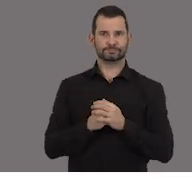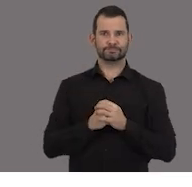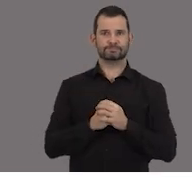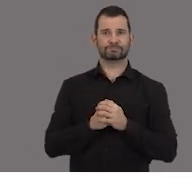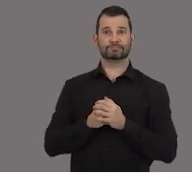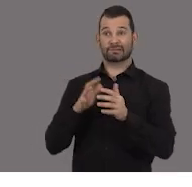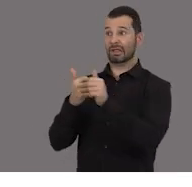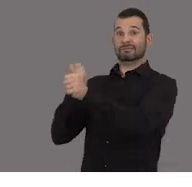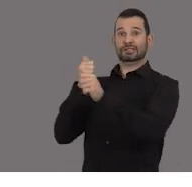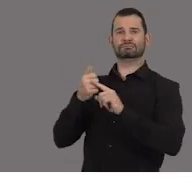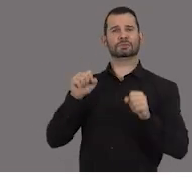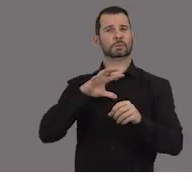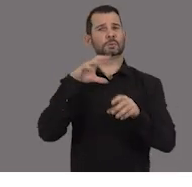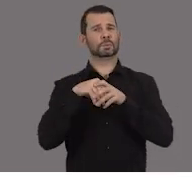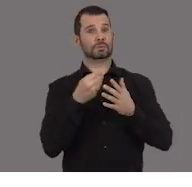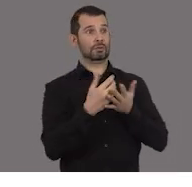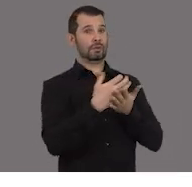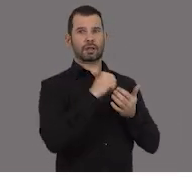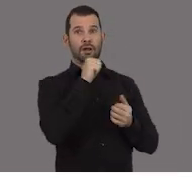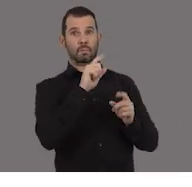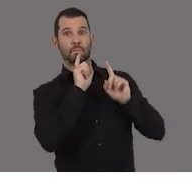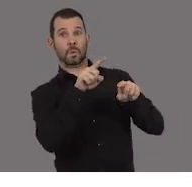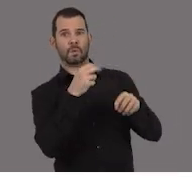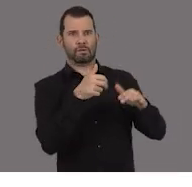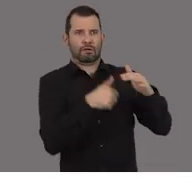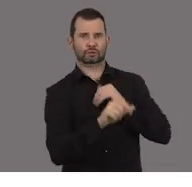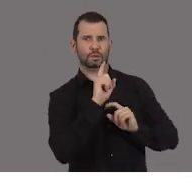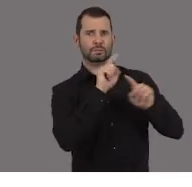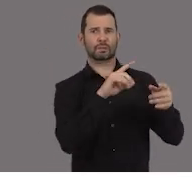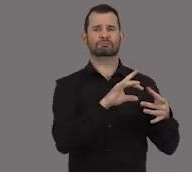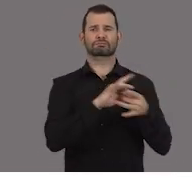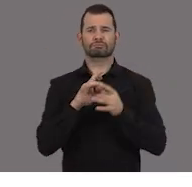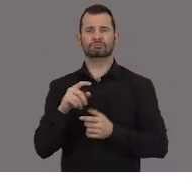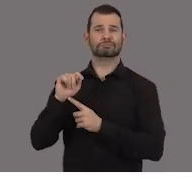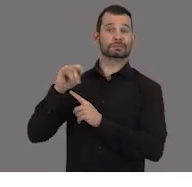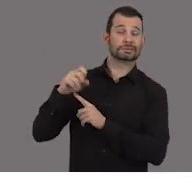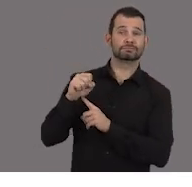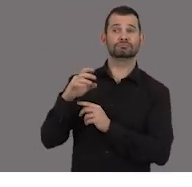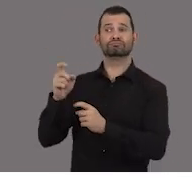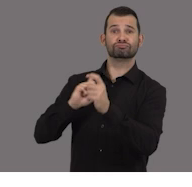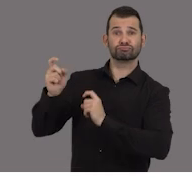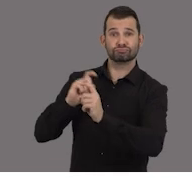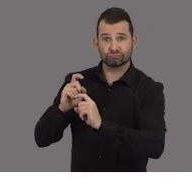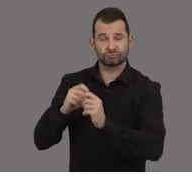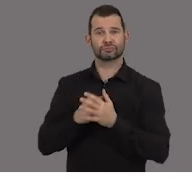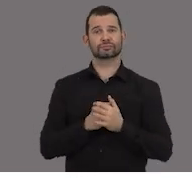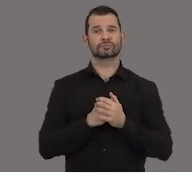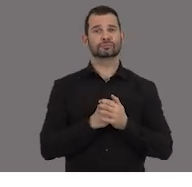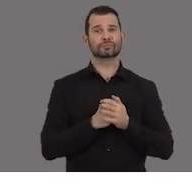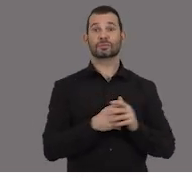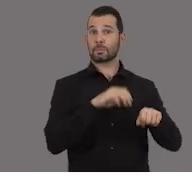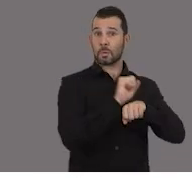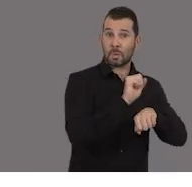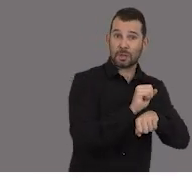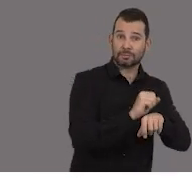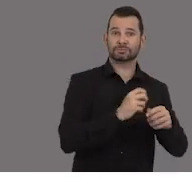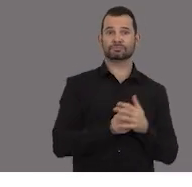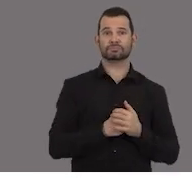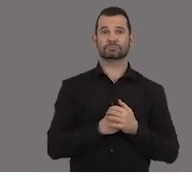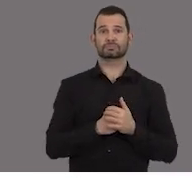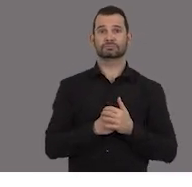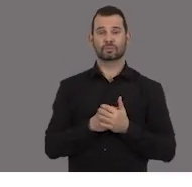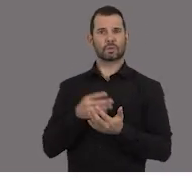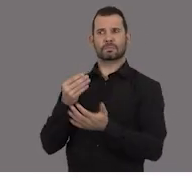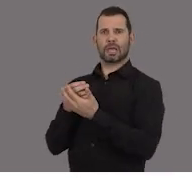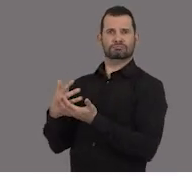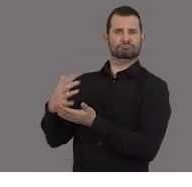convictions. Evasion can include income not reported or underreported from tips and